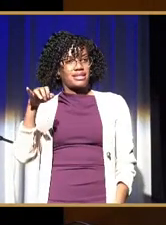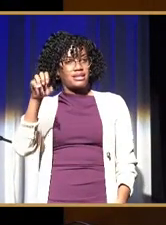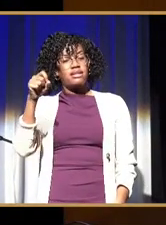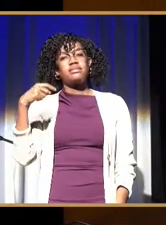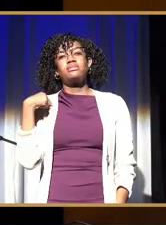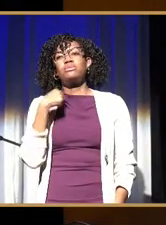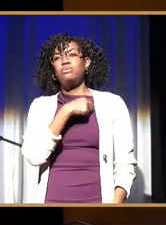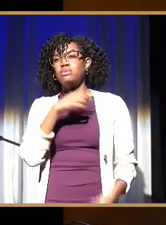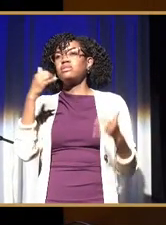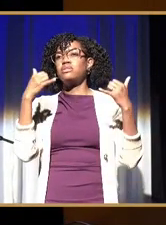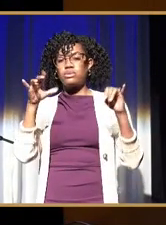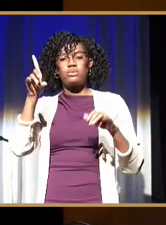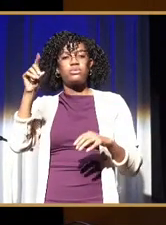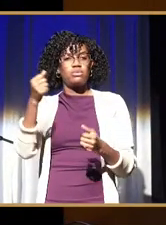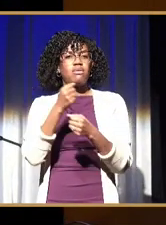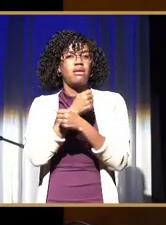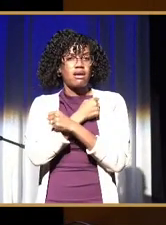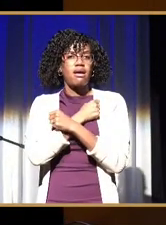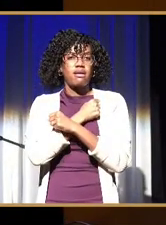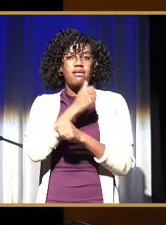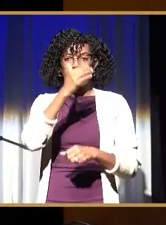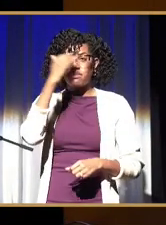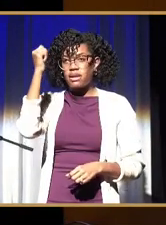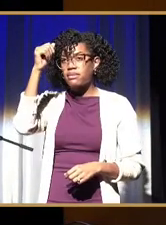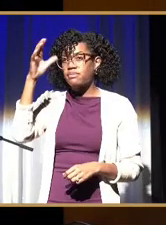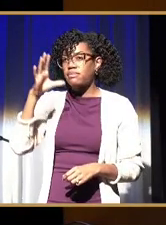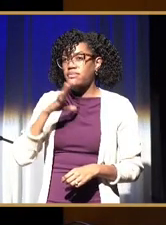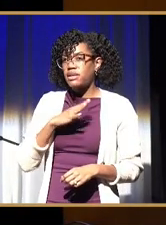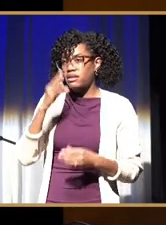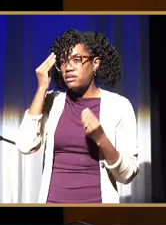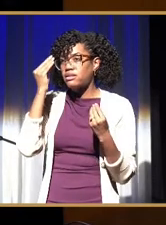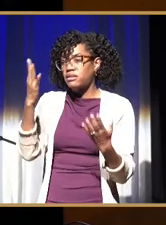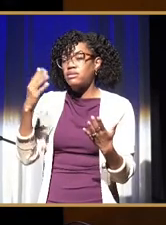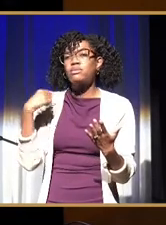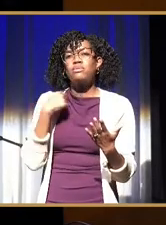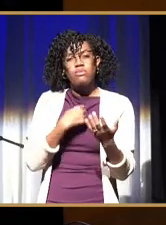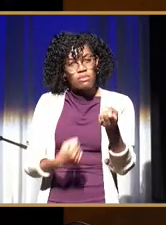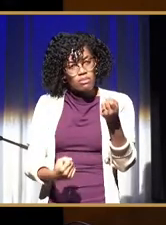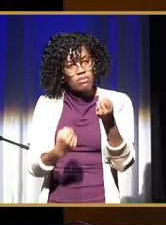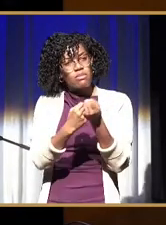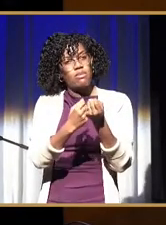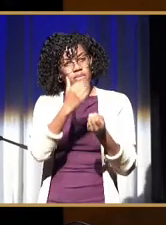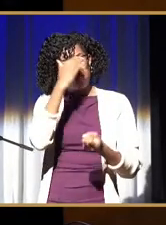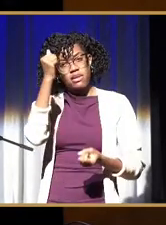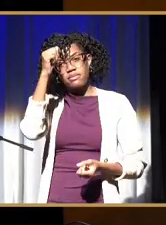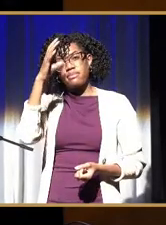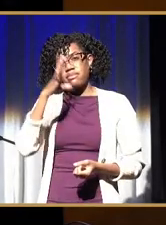do still love Black men. We support Black men.